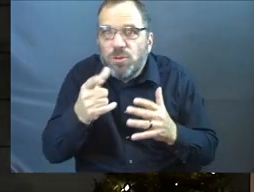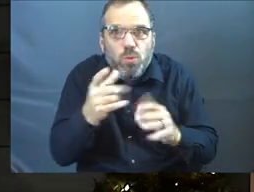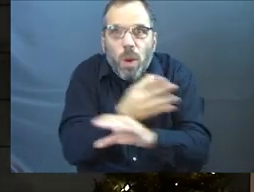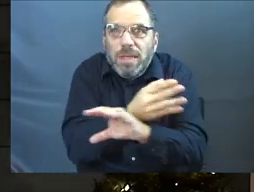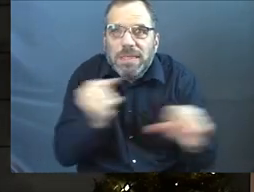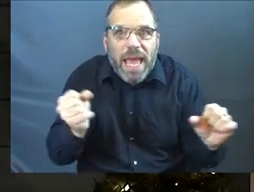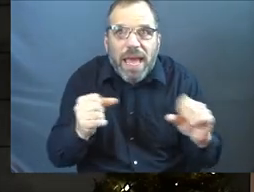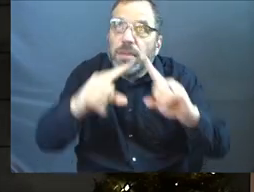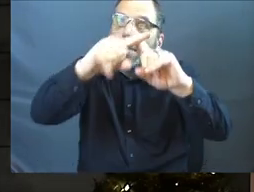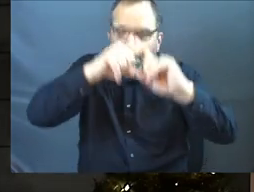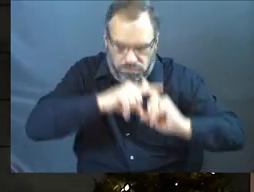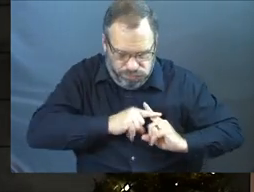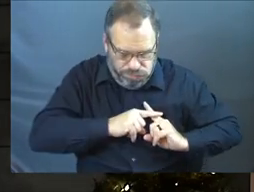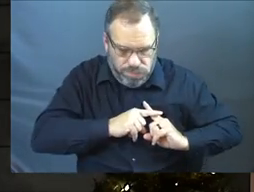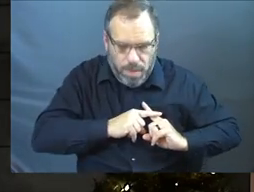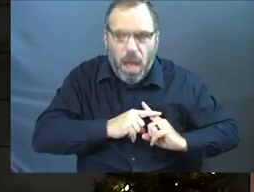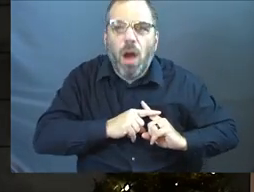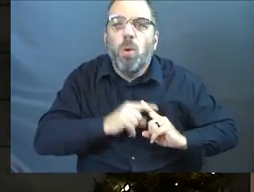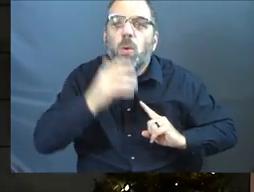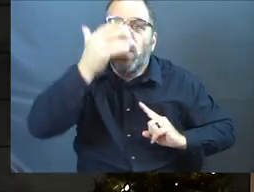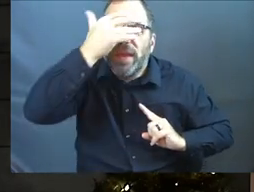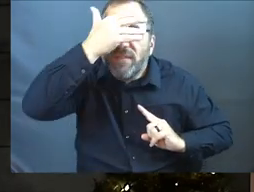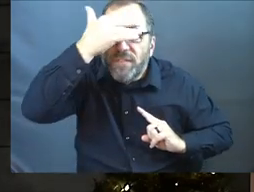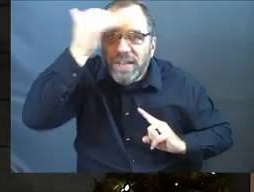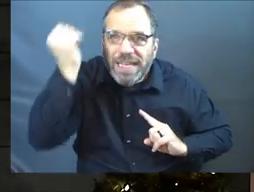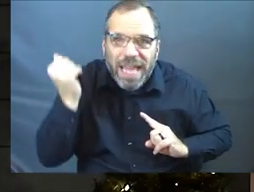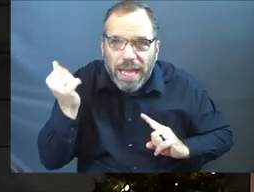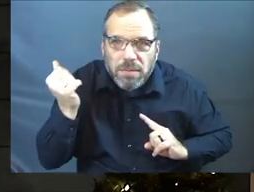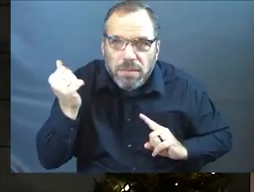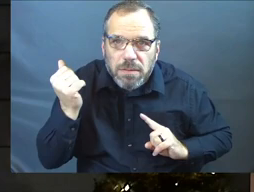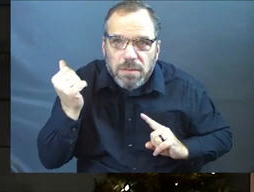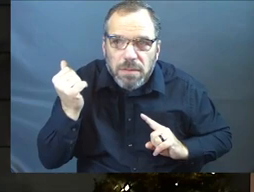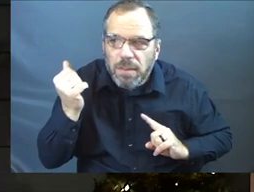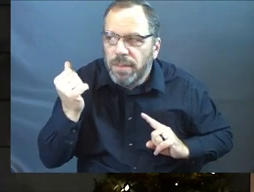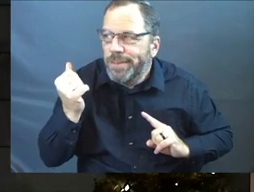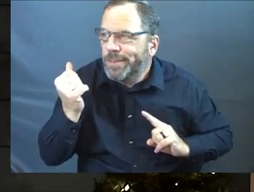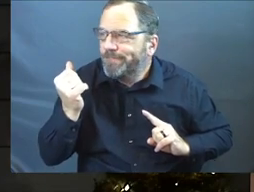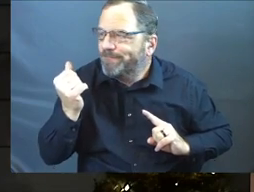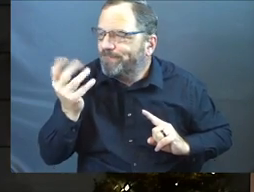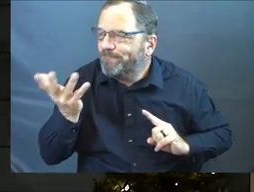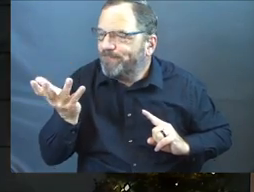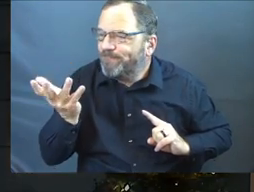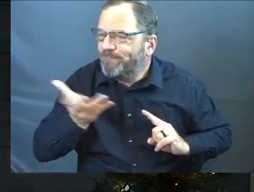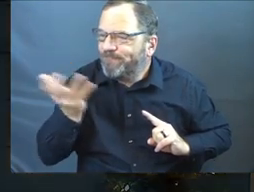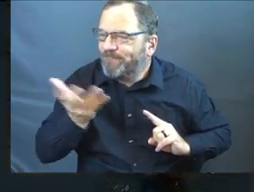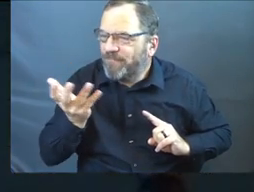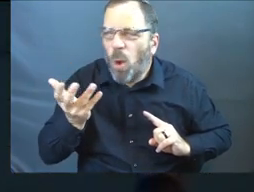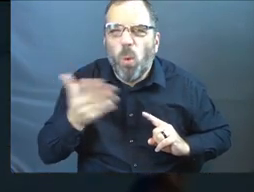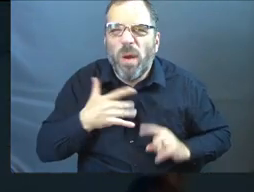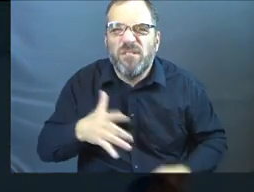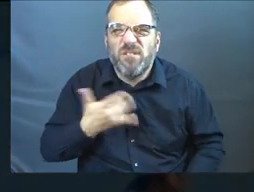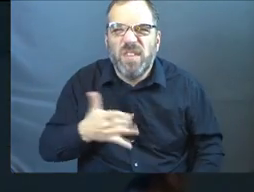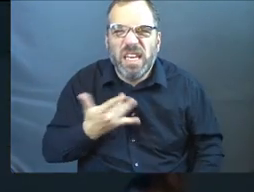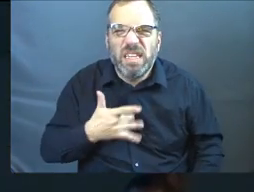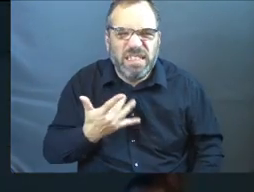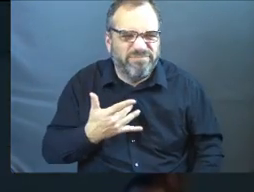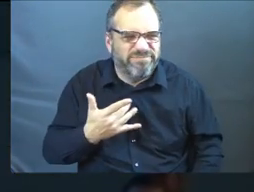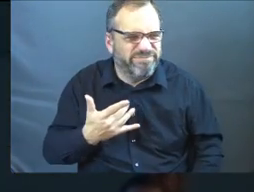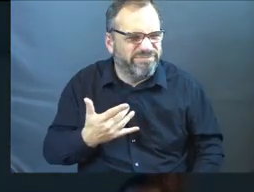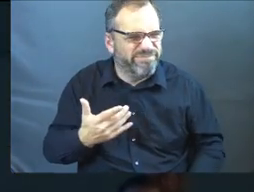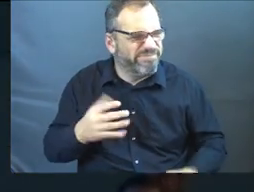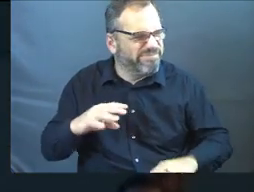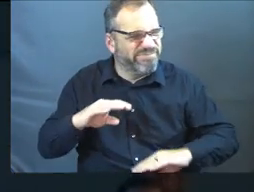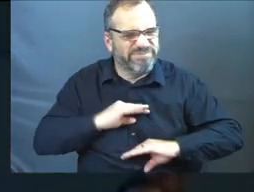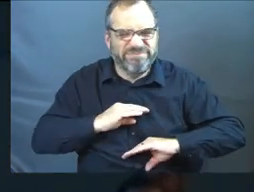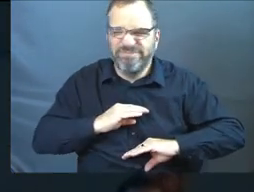of Jesus, we oftentimes let slip over our minds and our heads, that we forget and that we're left feeling, and because we forget, we're